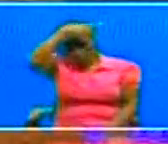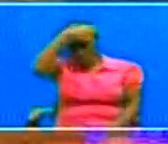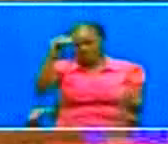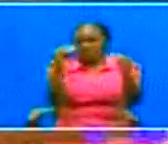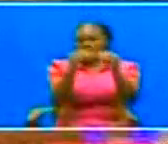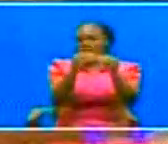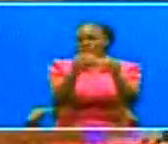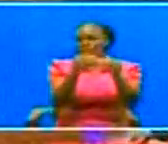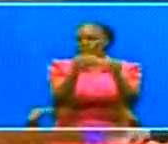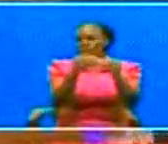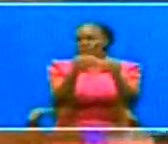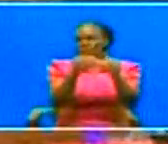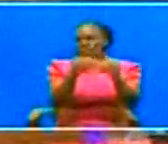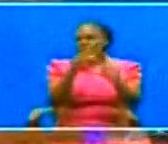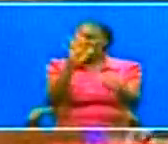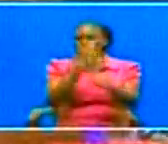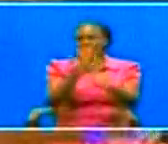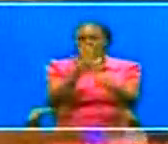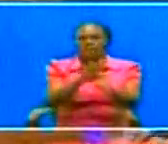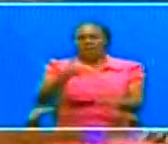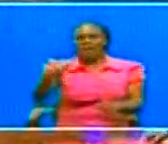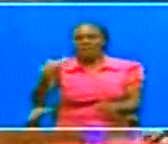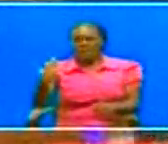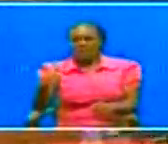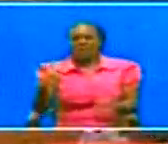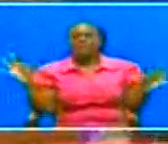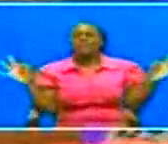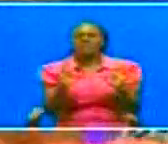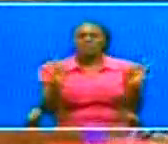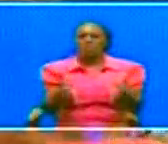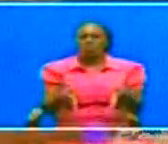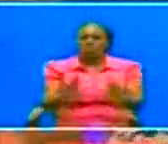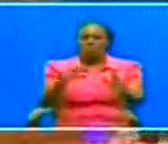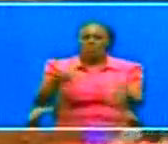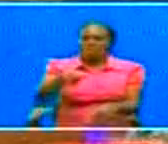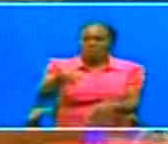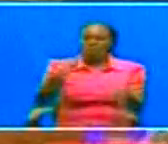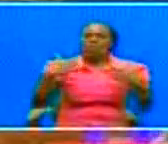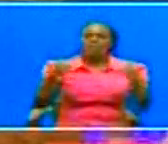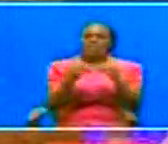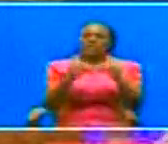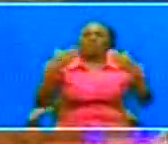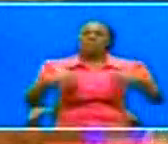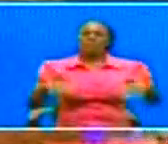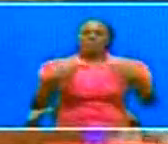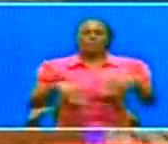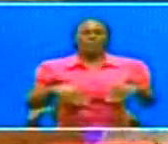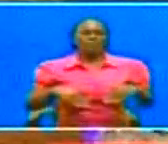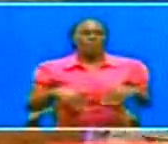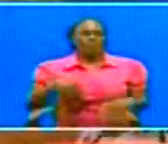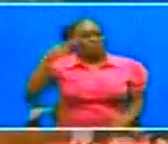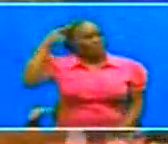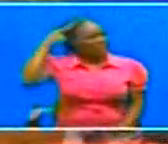met with a lot of really... Atlanta is amazing. You walk down the street, and you just meet people. It's a lot of black